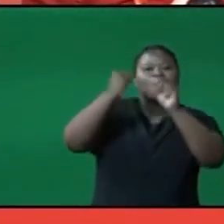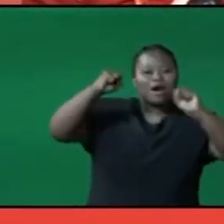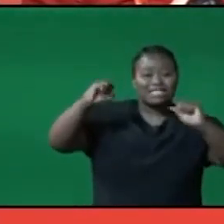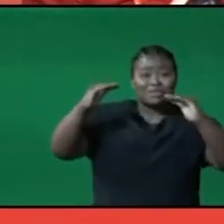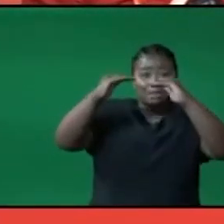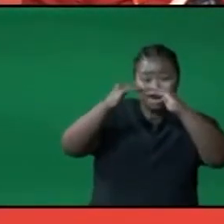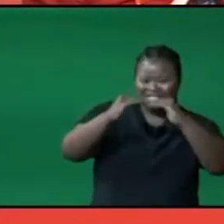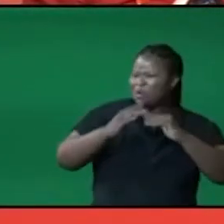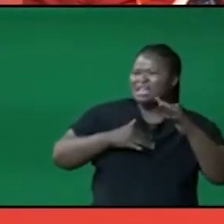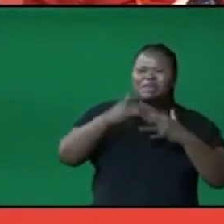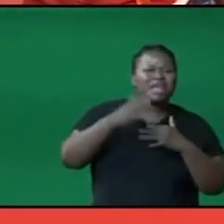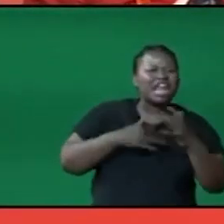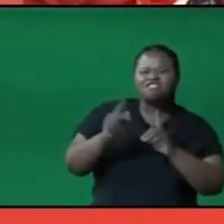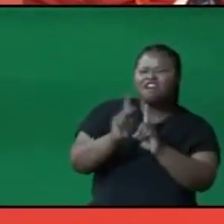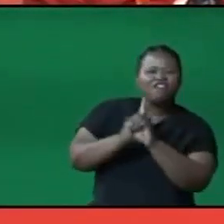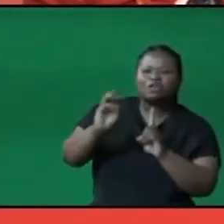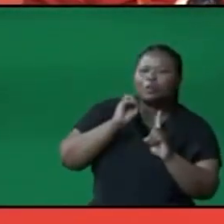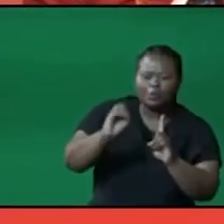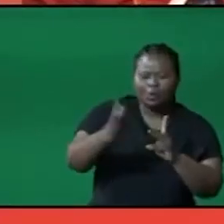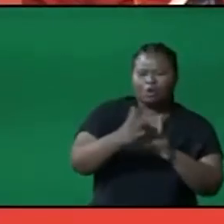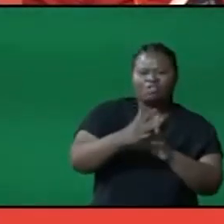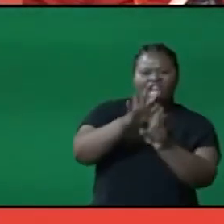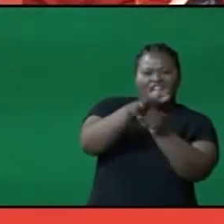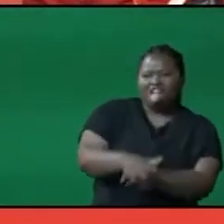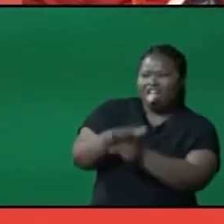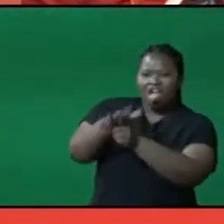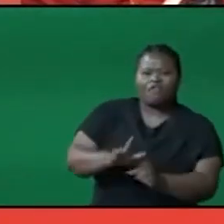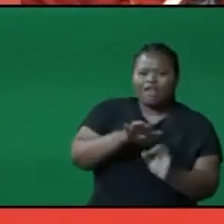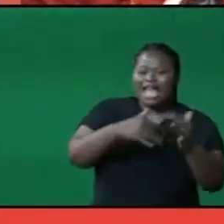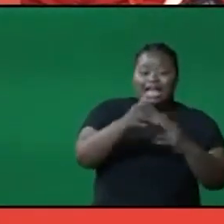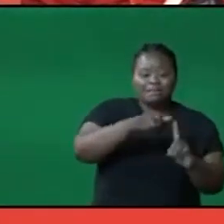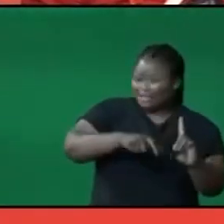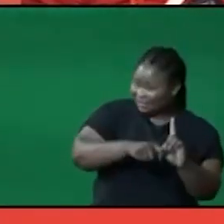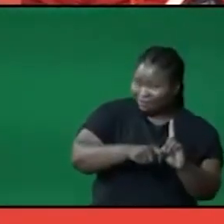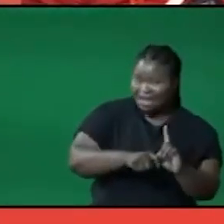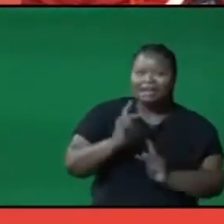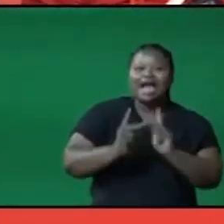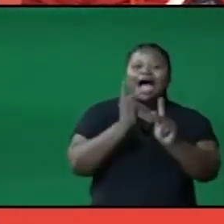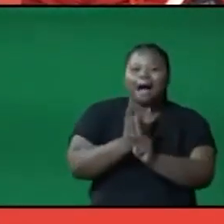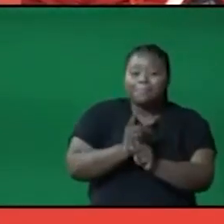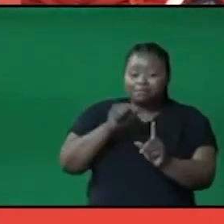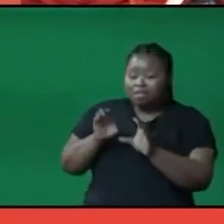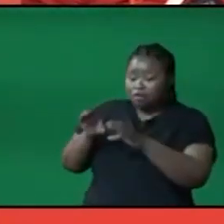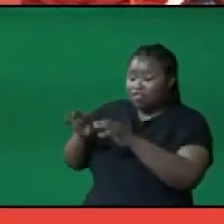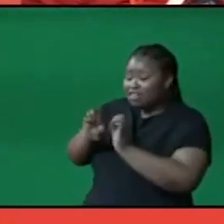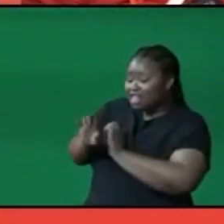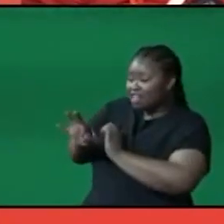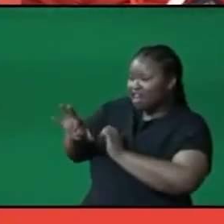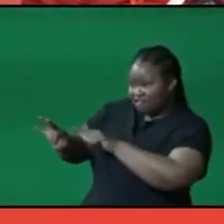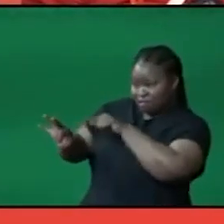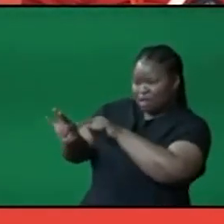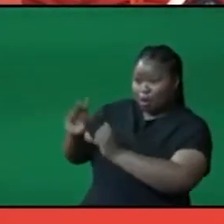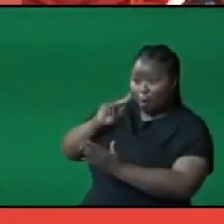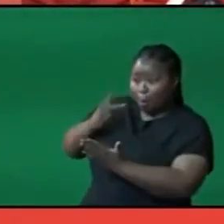without any incidents of violence or humiliation of any individual. And our movement once again